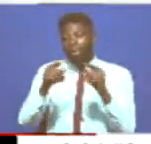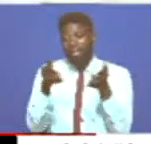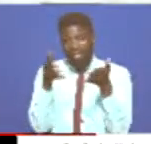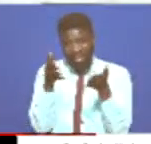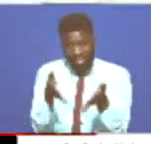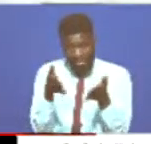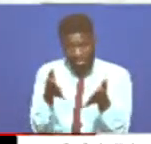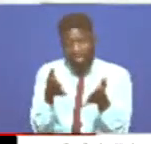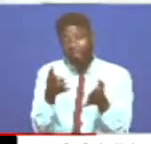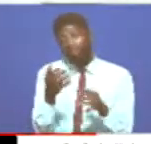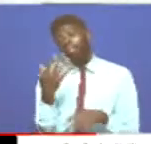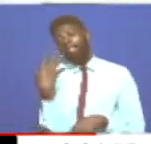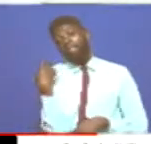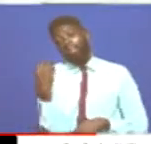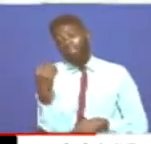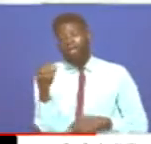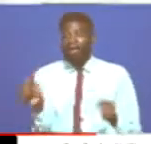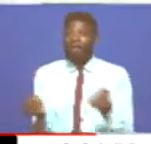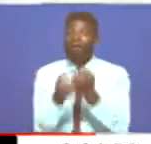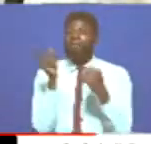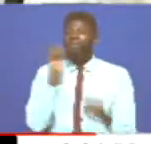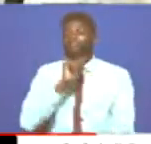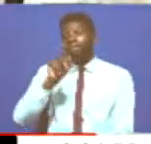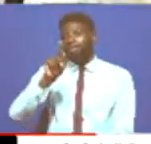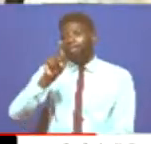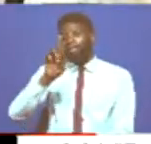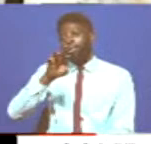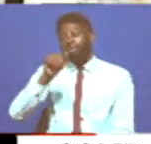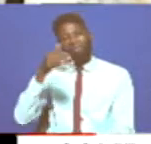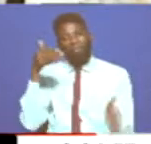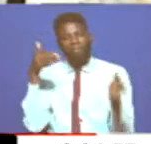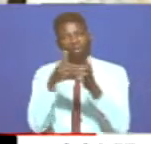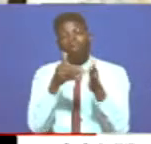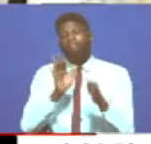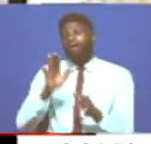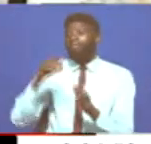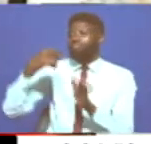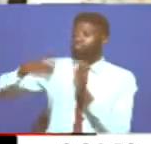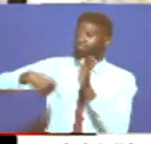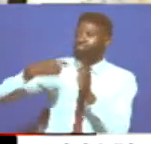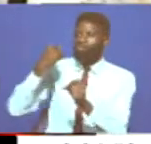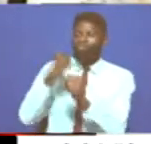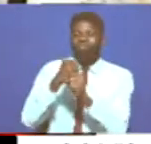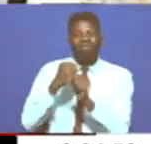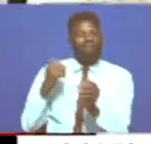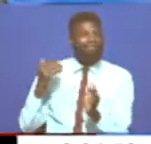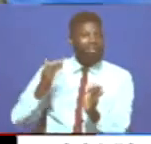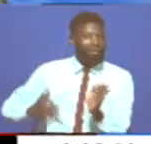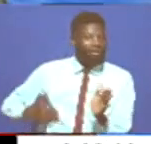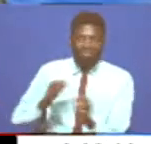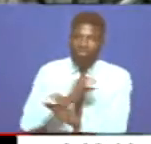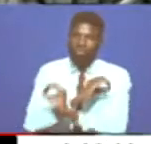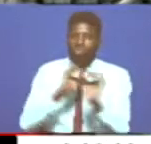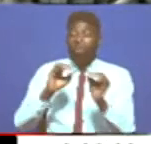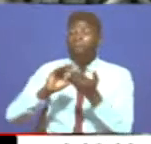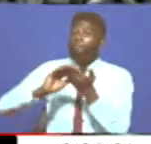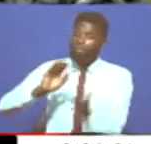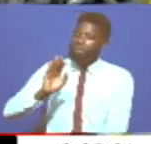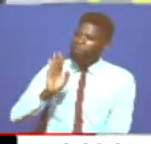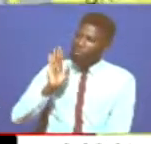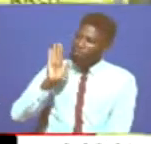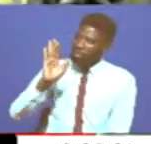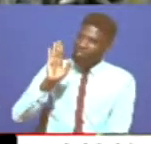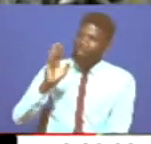to a crescendo when the taxman closed down operations of its factory in Naivasha, bringing major operations of the brewer